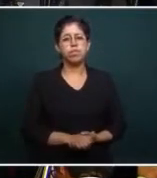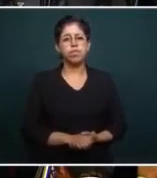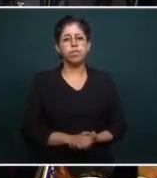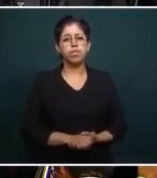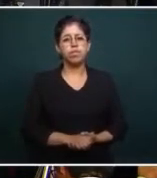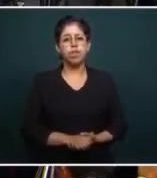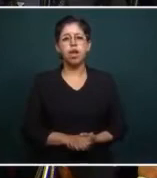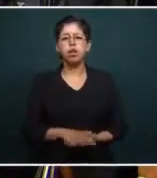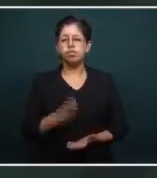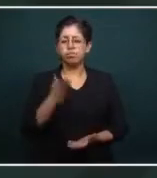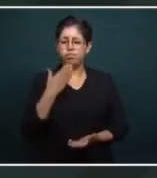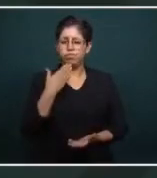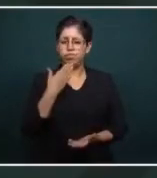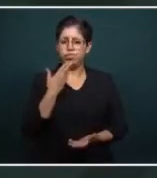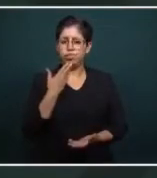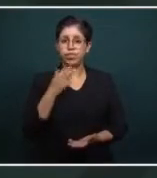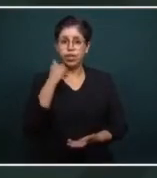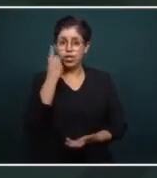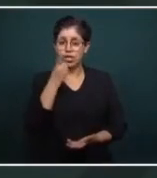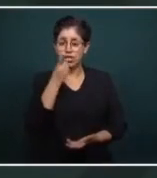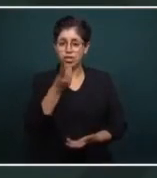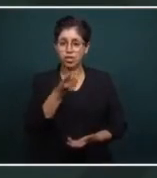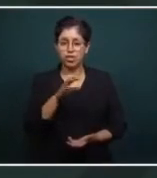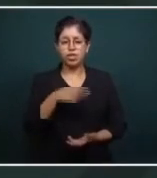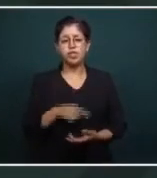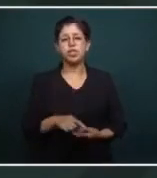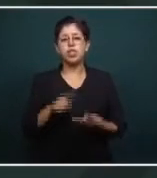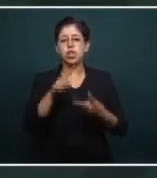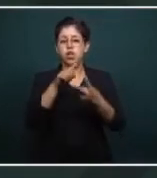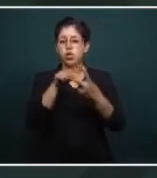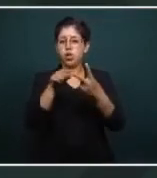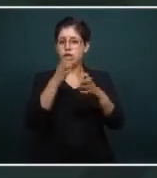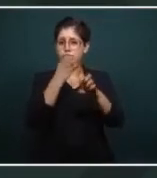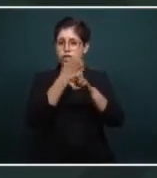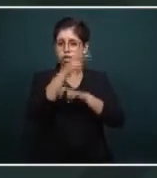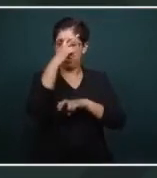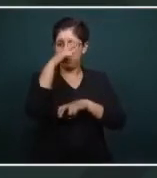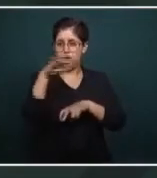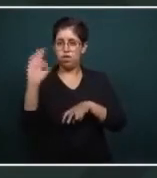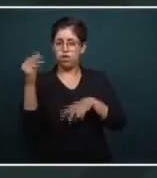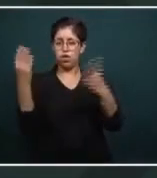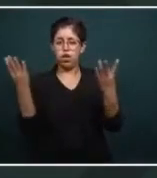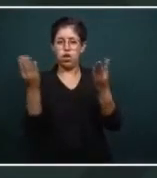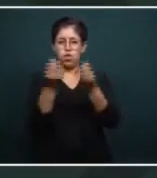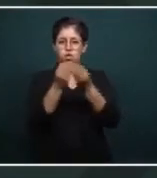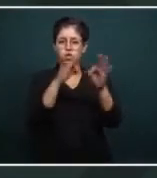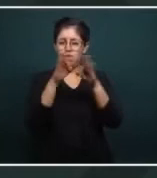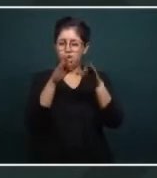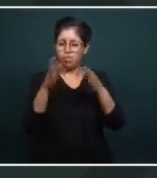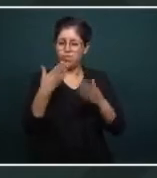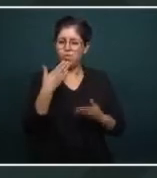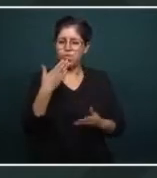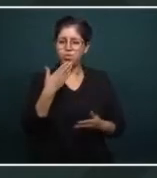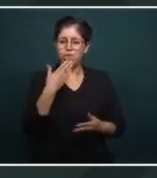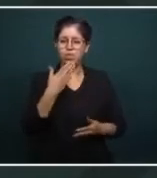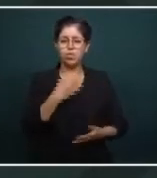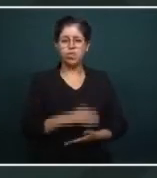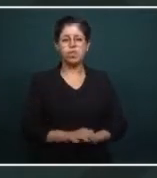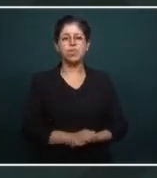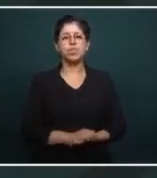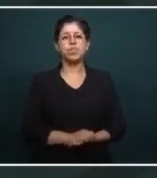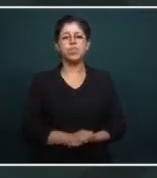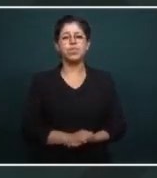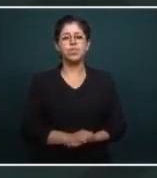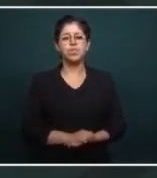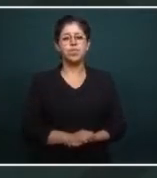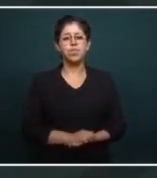existe take the muy advantage buena to say that we have coordinación good, con el very gobierno del good Estado de México. coordination with the governor of Y state of Mexico. También And